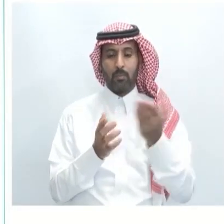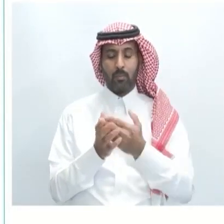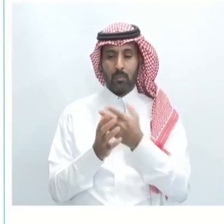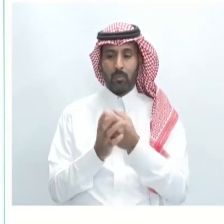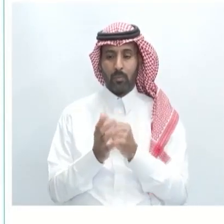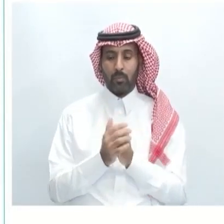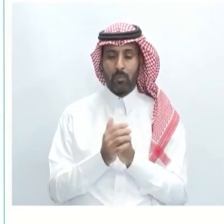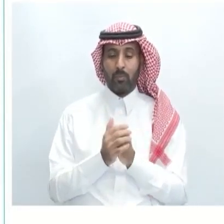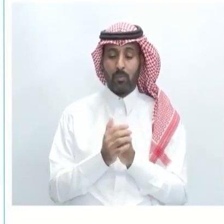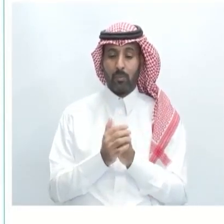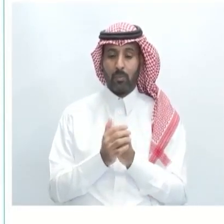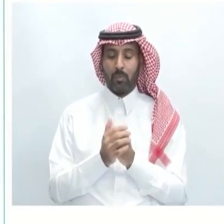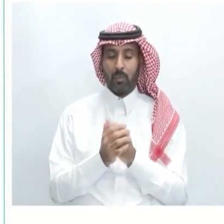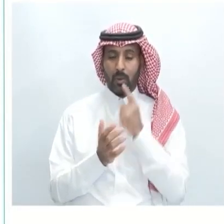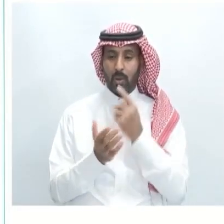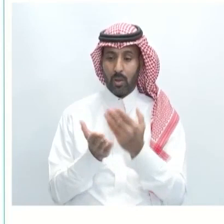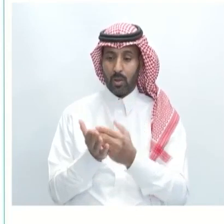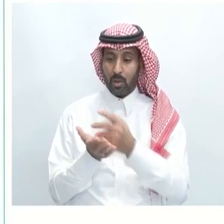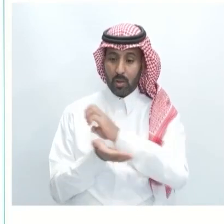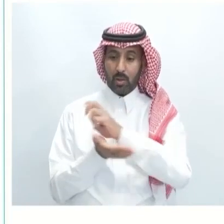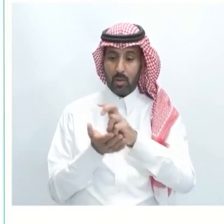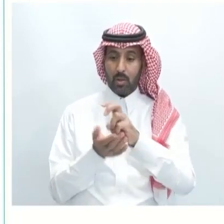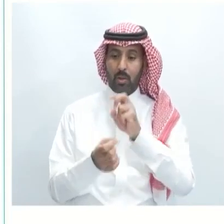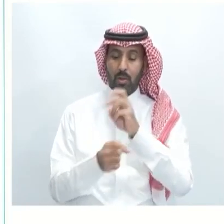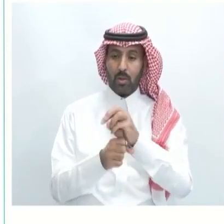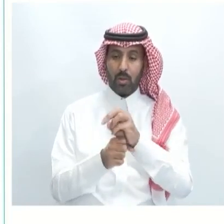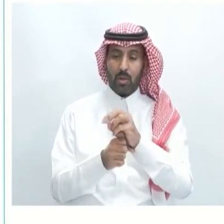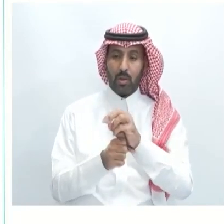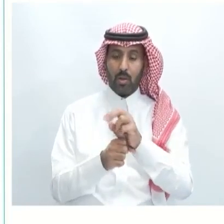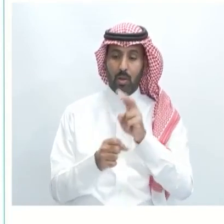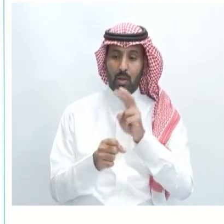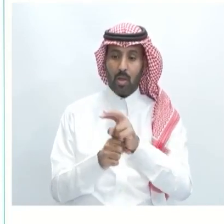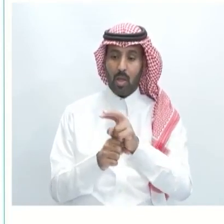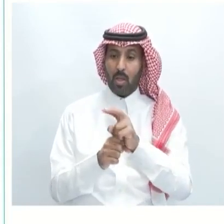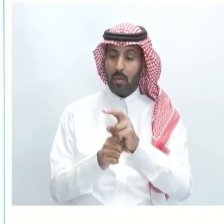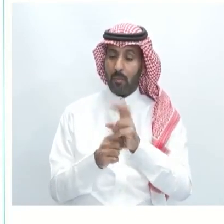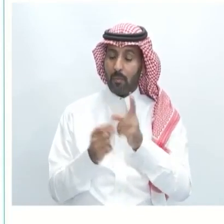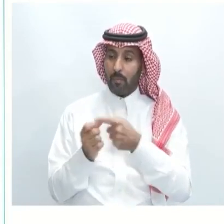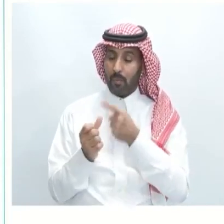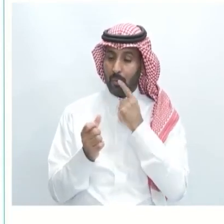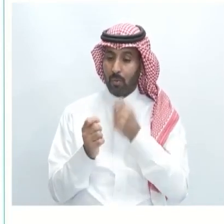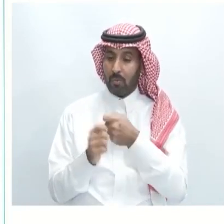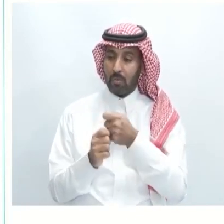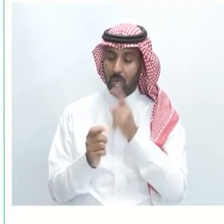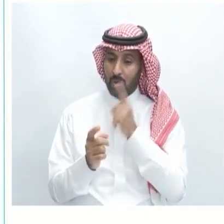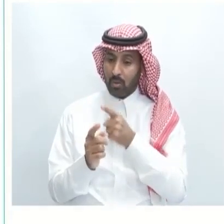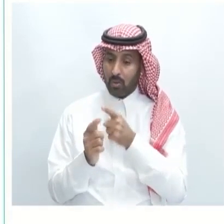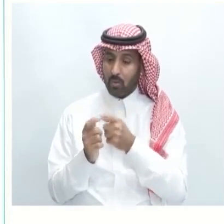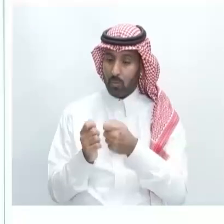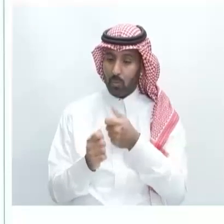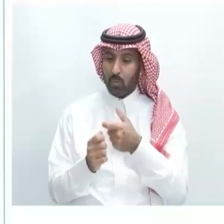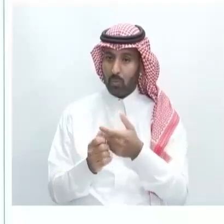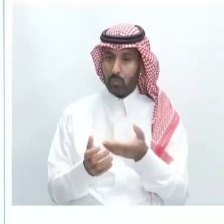Martin, and the prank was that he received an email claiming that he inherited a huge sum of